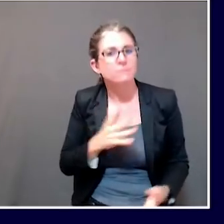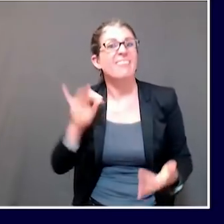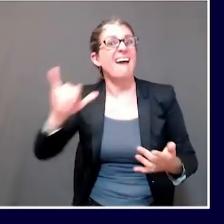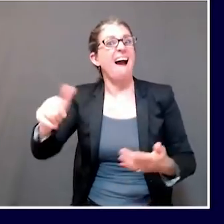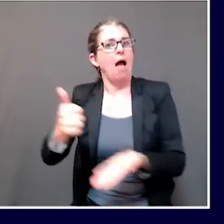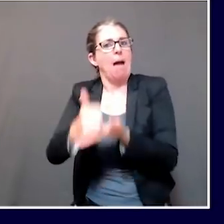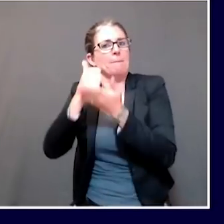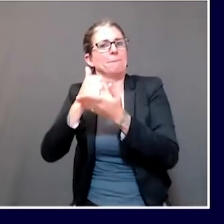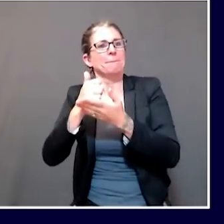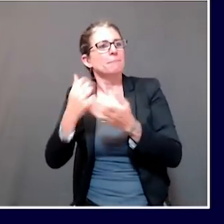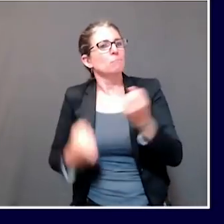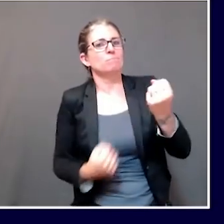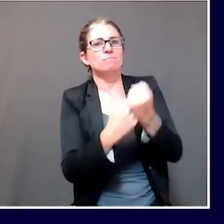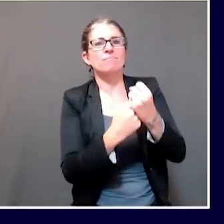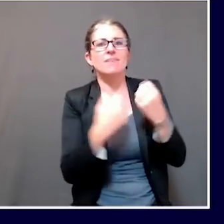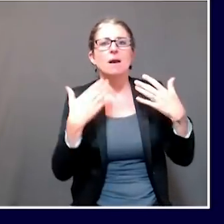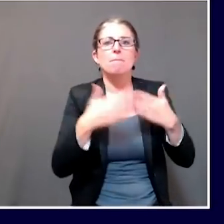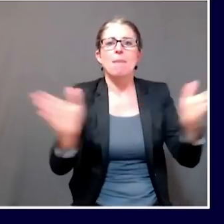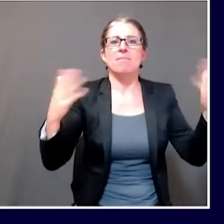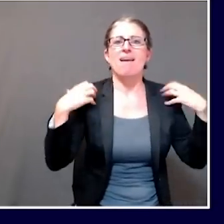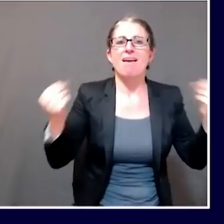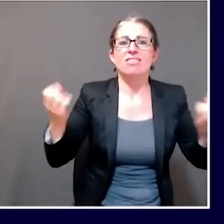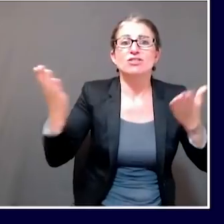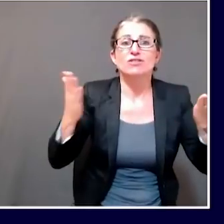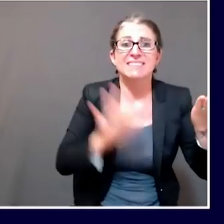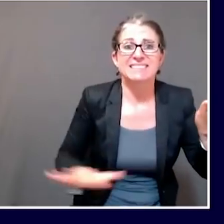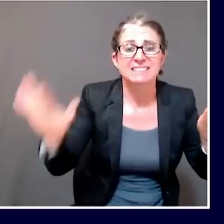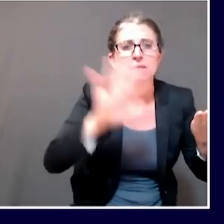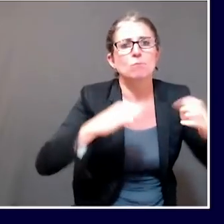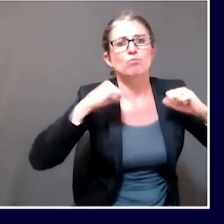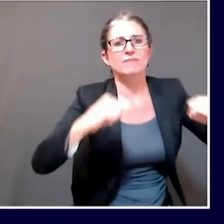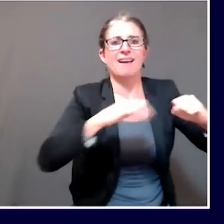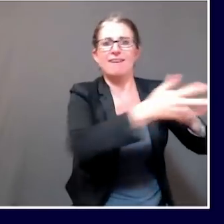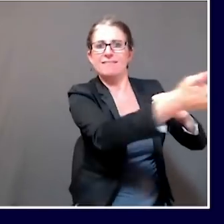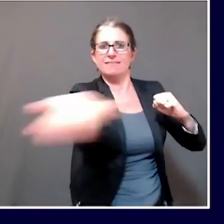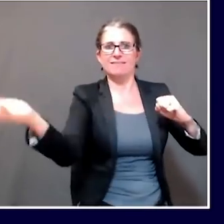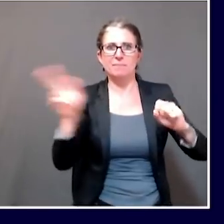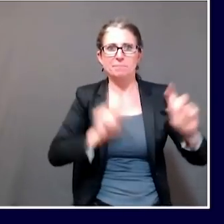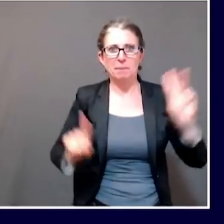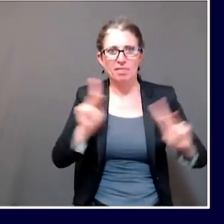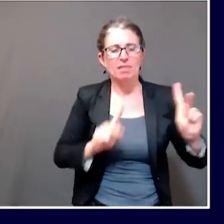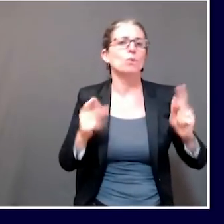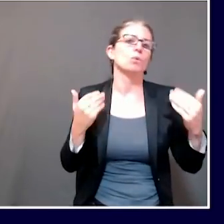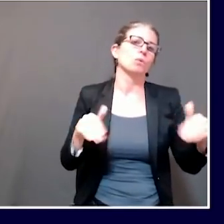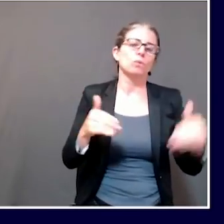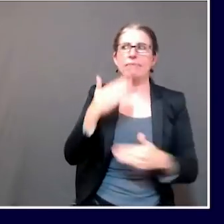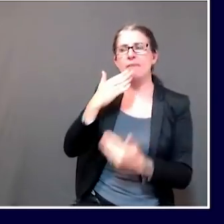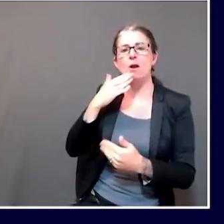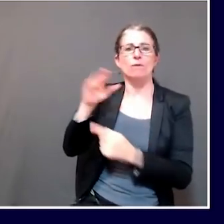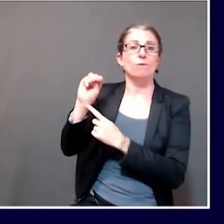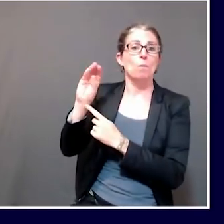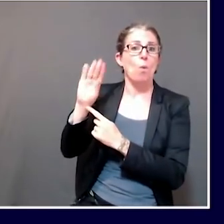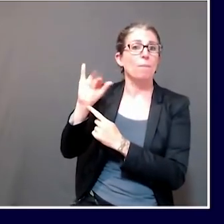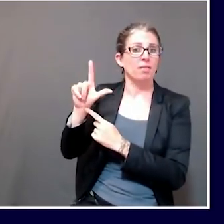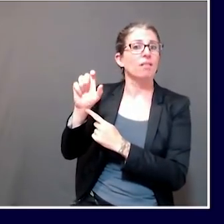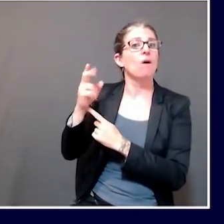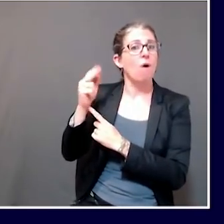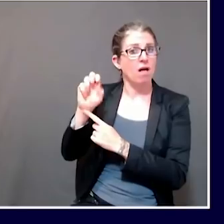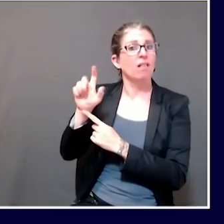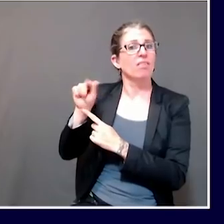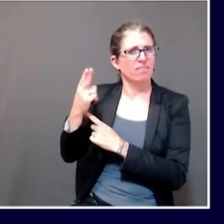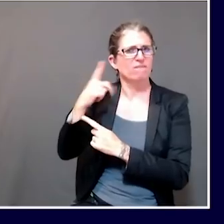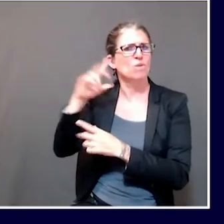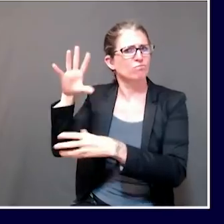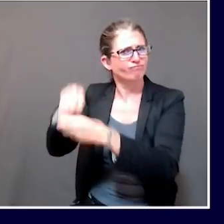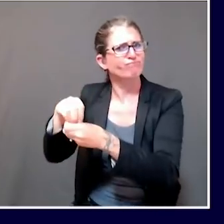Maine Mobile Health, not just COVID-19 services, but other healthcare services. And as a result of that proactive